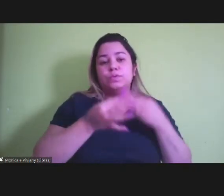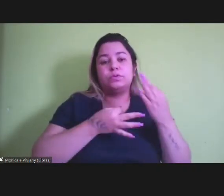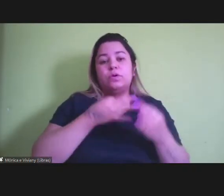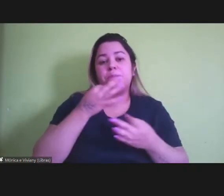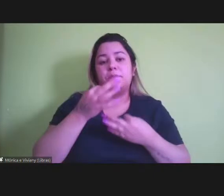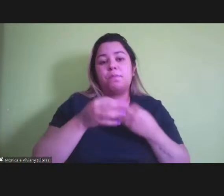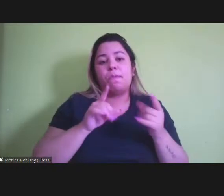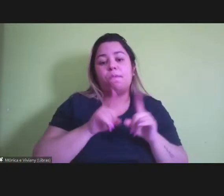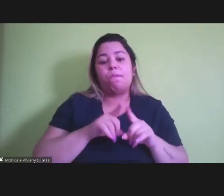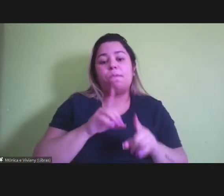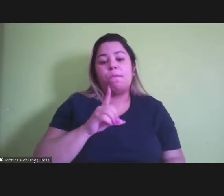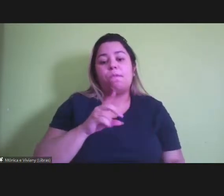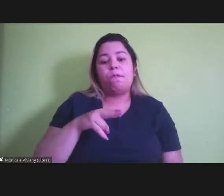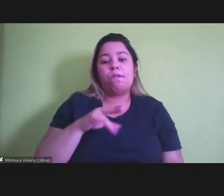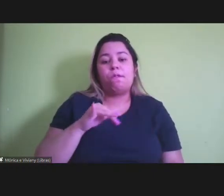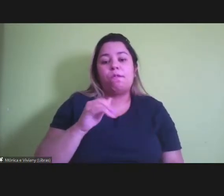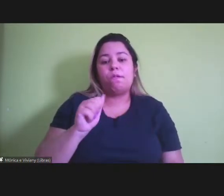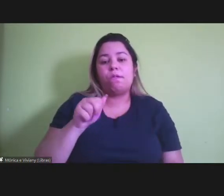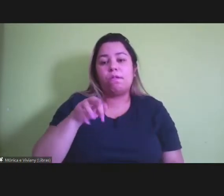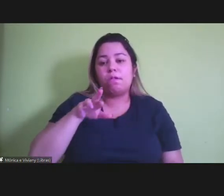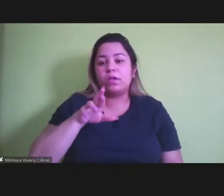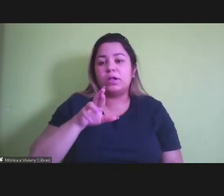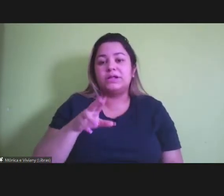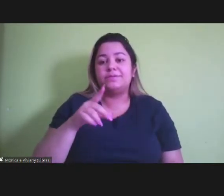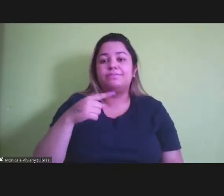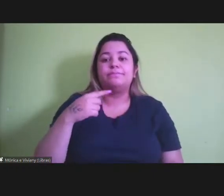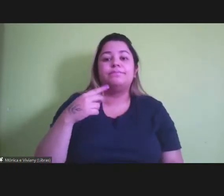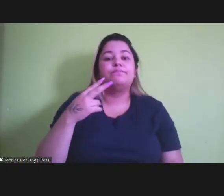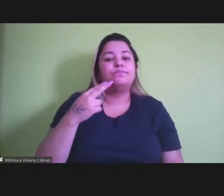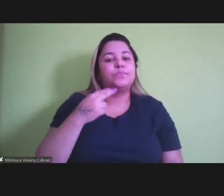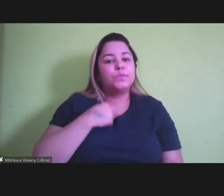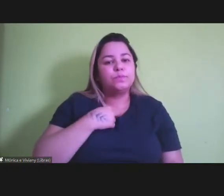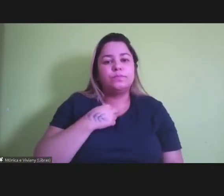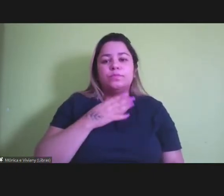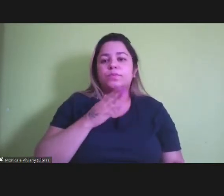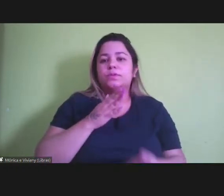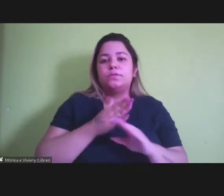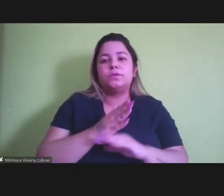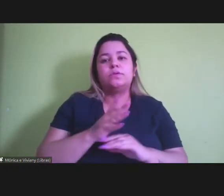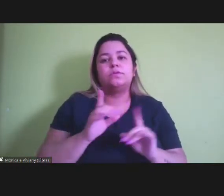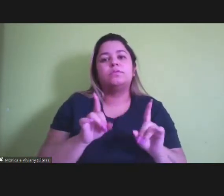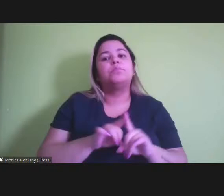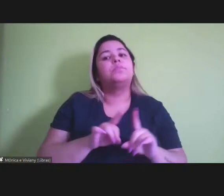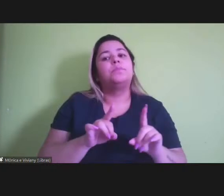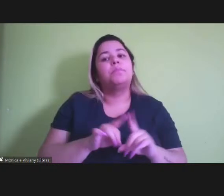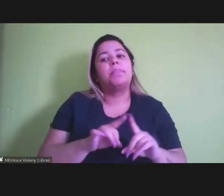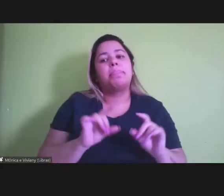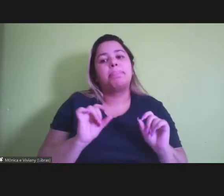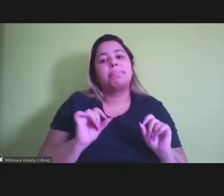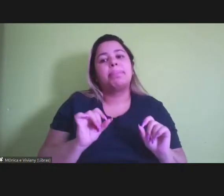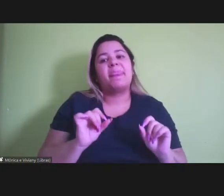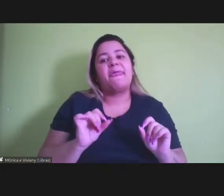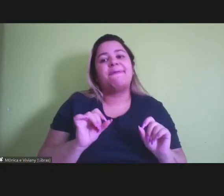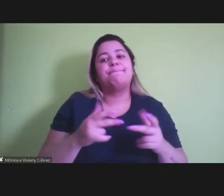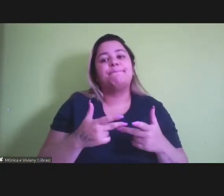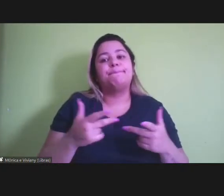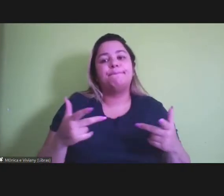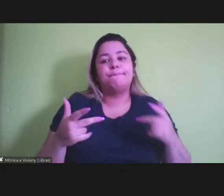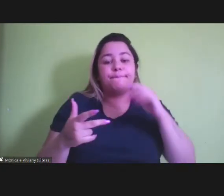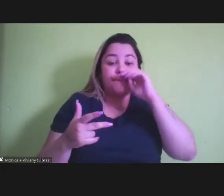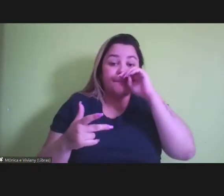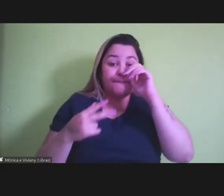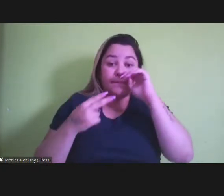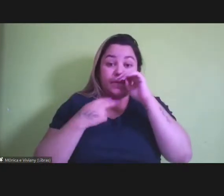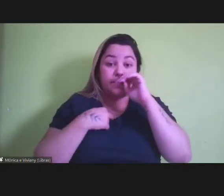and suggest and denounce in certain cases. We do not authorize something. So most of the